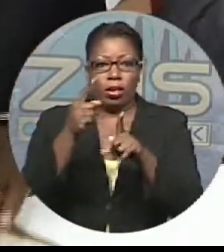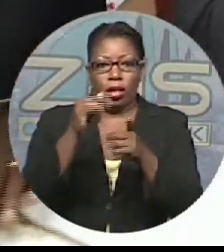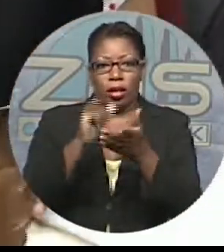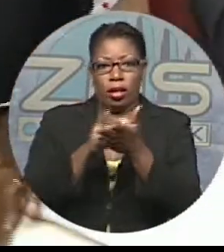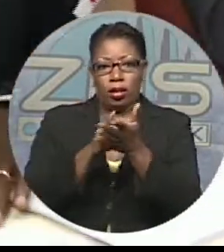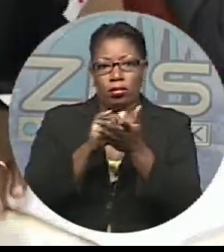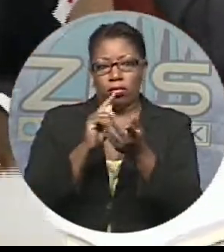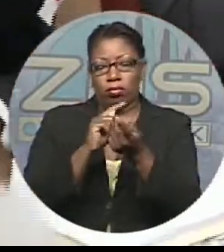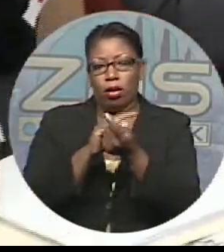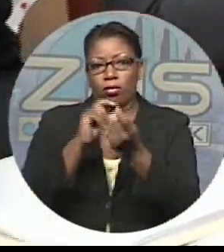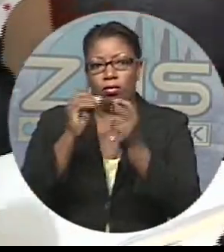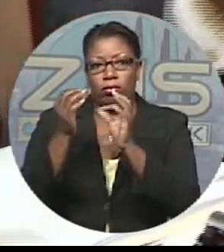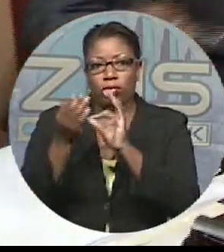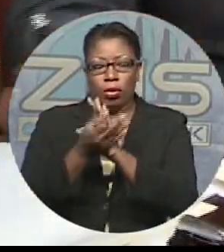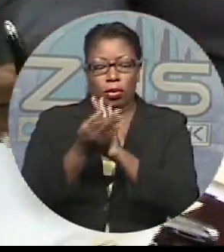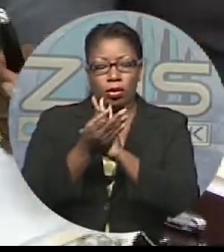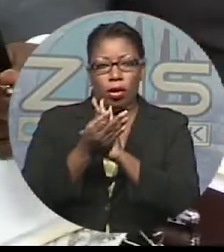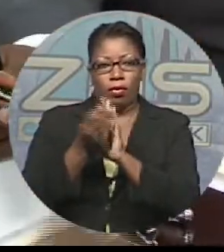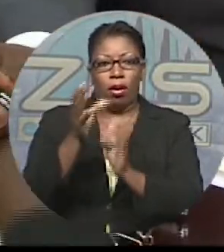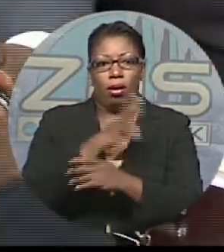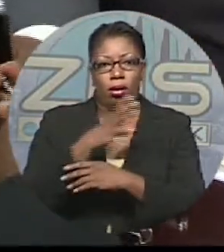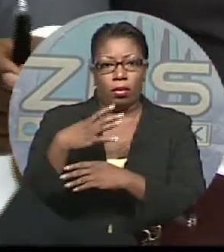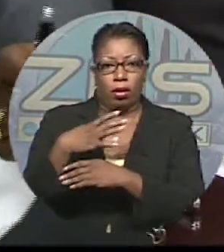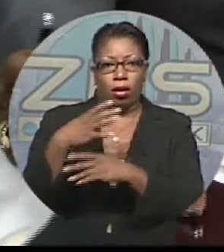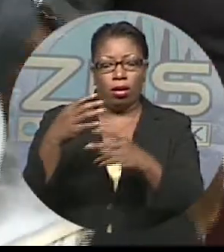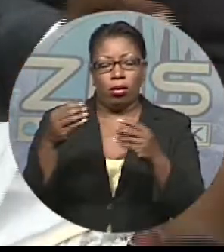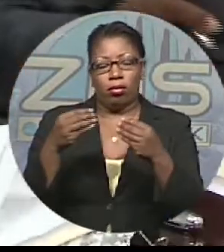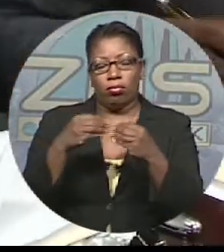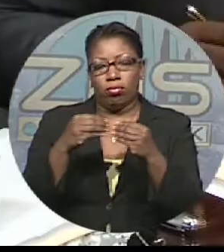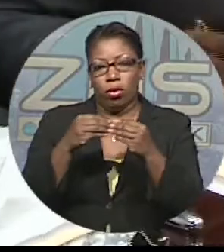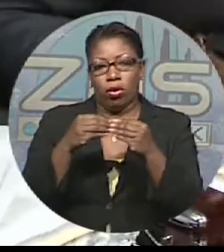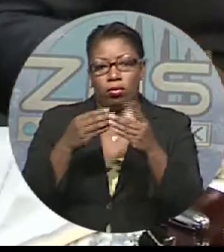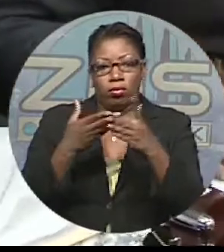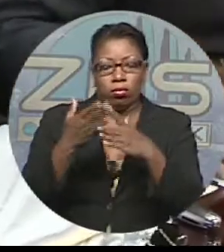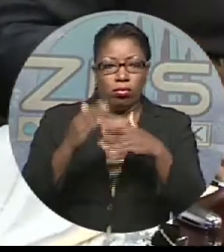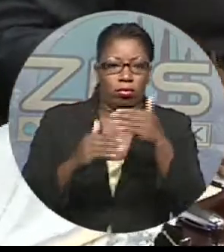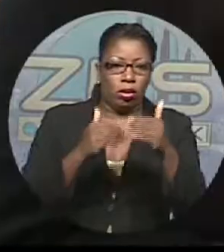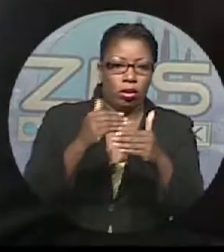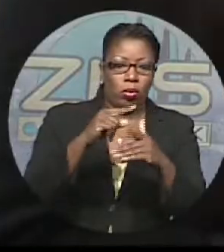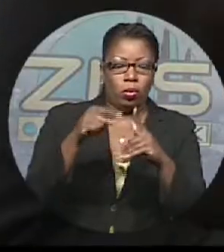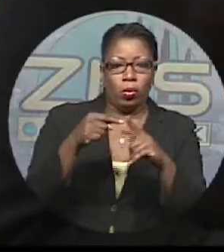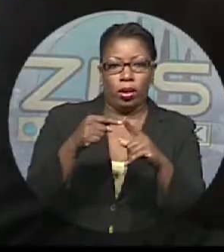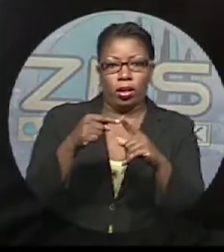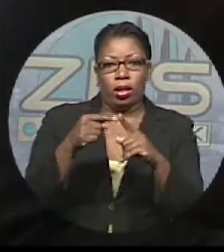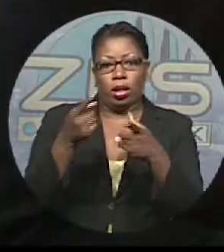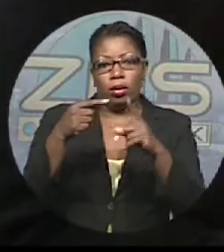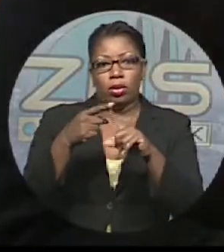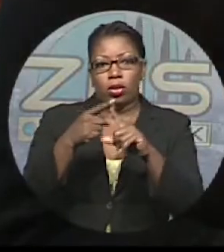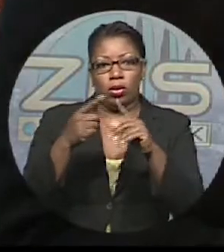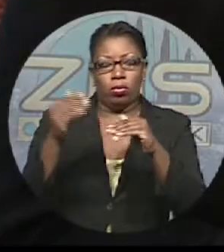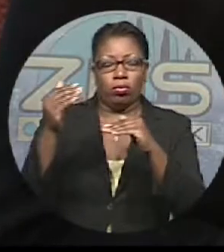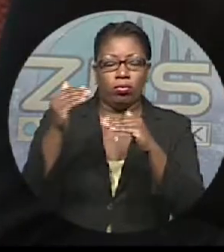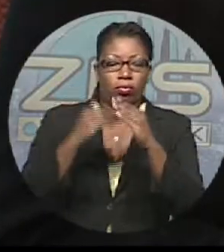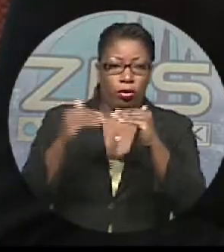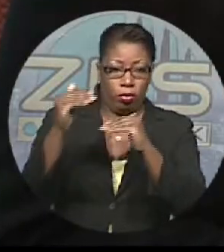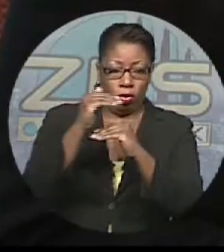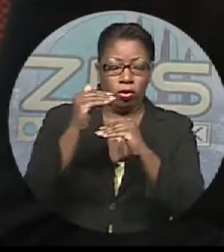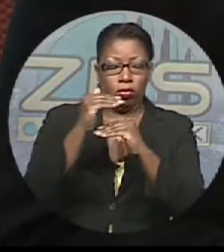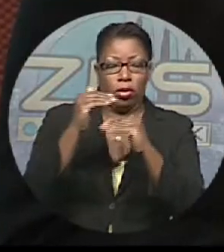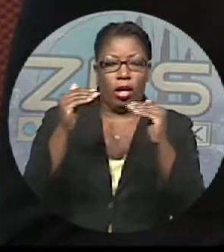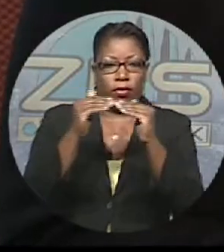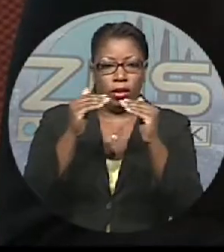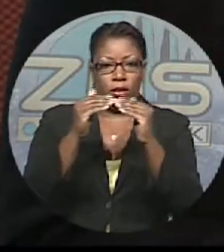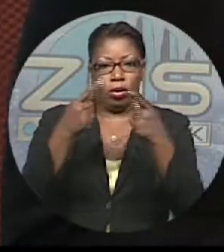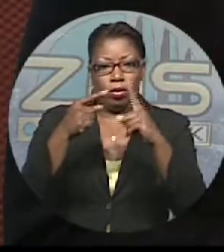formation of a promotional committee that allows for a more transparent process when it comes to promotions and fairness when it comes to Grand